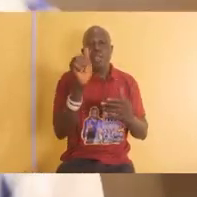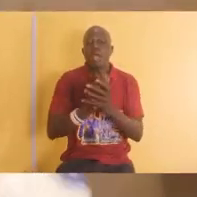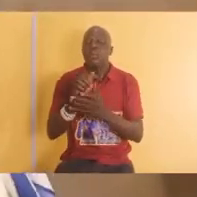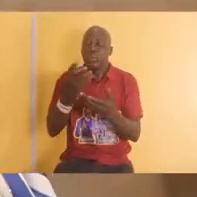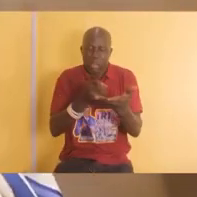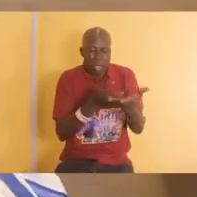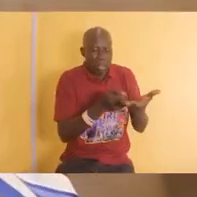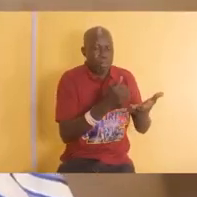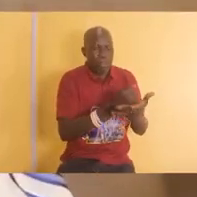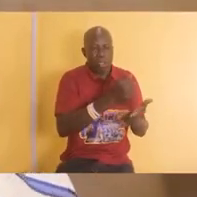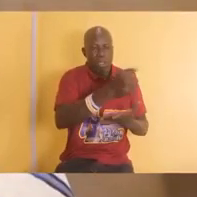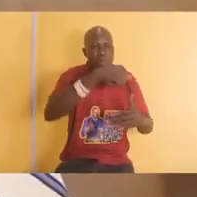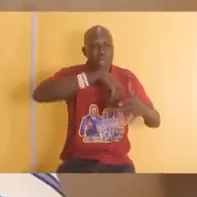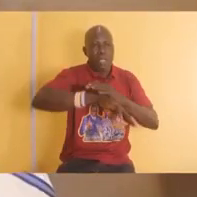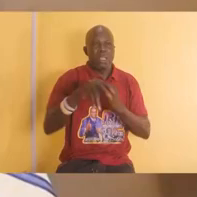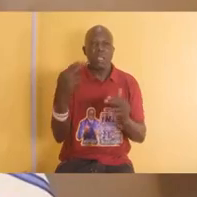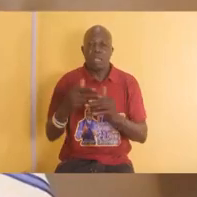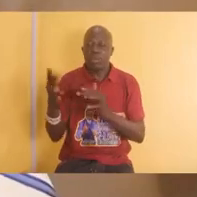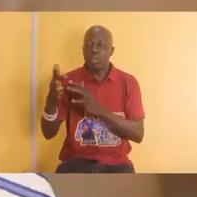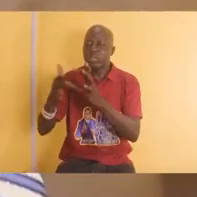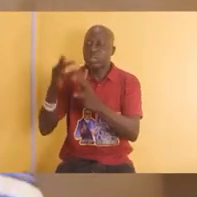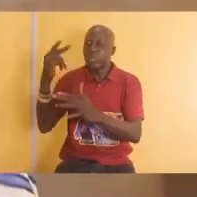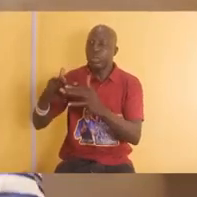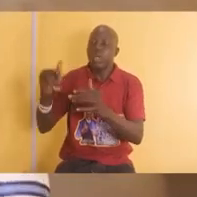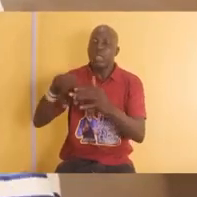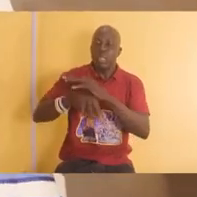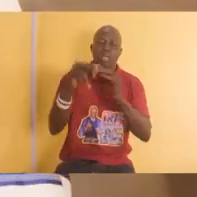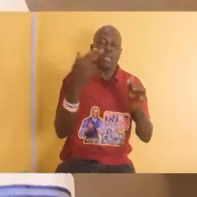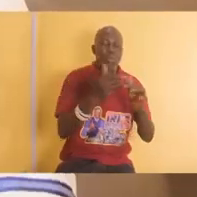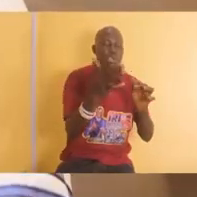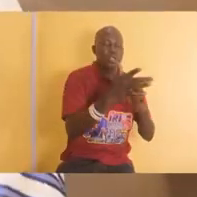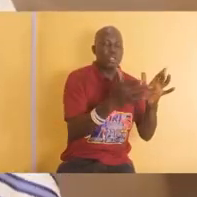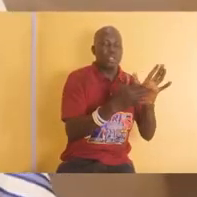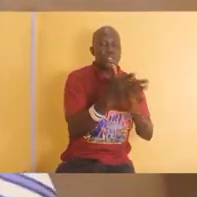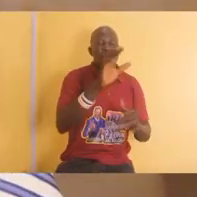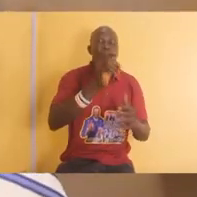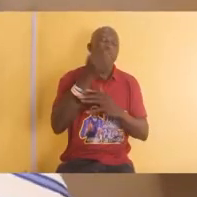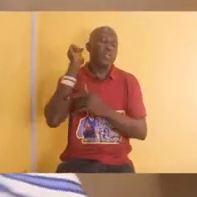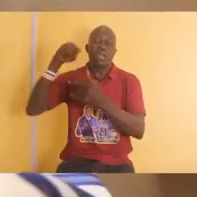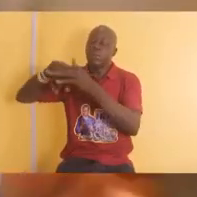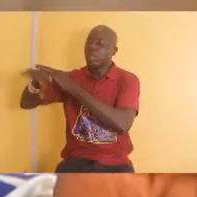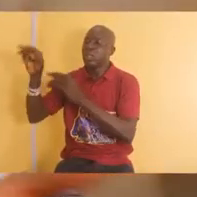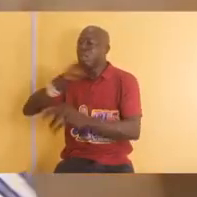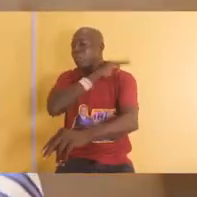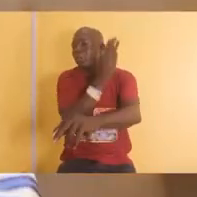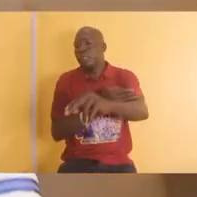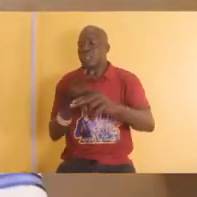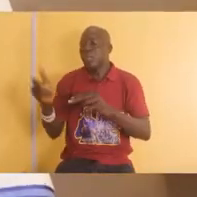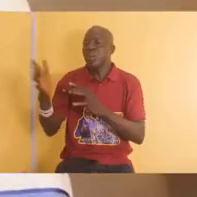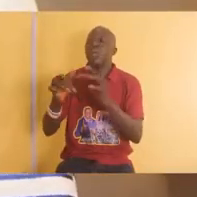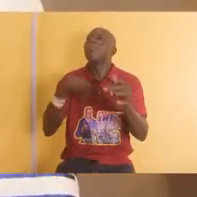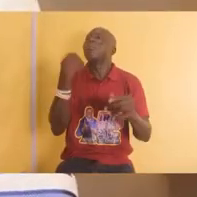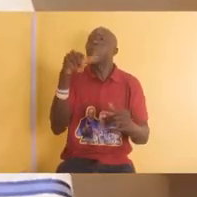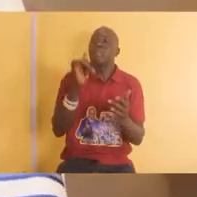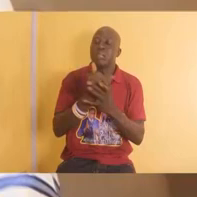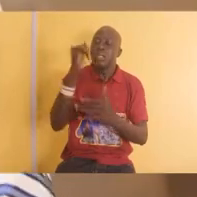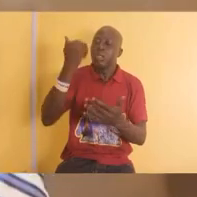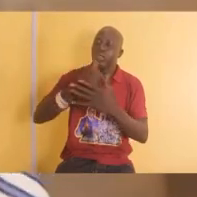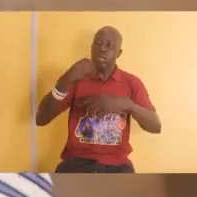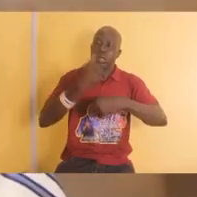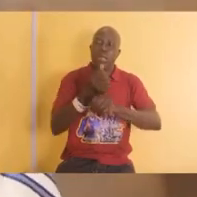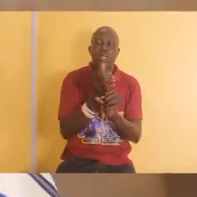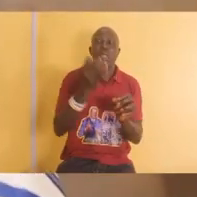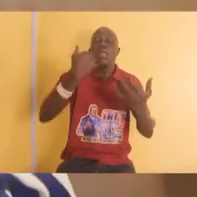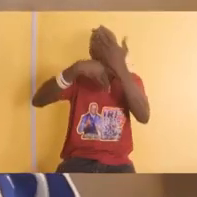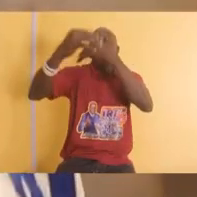share this program. Oh, the matter for amen. Name, amen. Name, at the junction. Julie Badogasa. In the name of Jesus. ya mo mu lo ko luwa ti o da aye ati